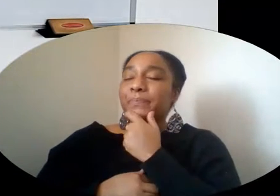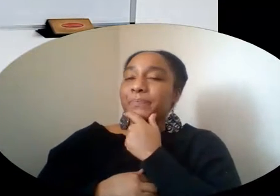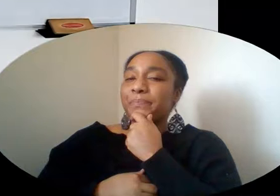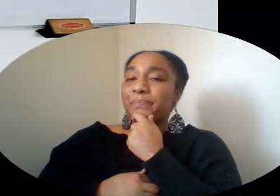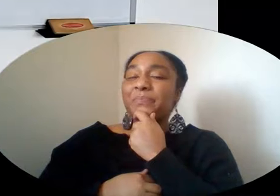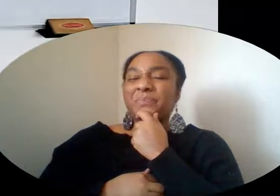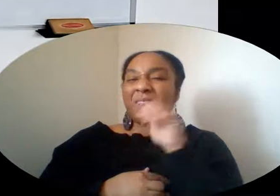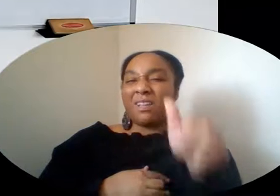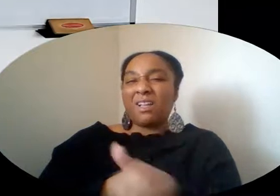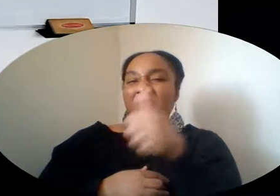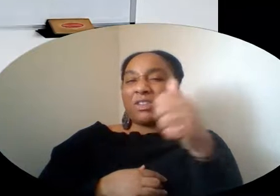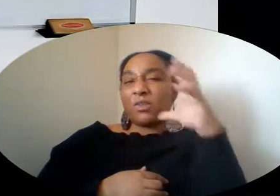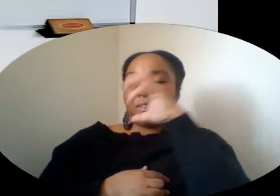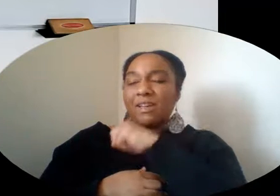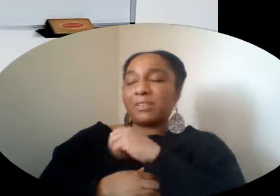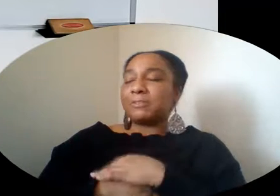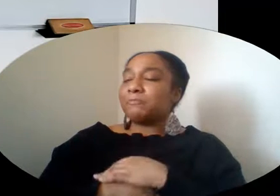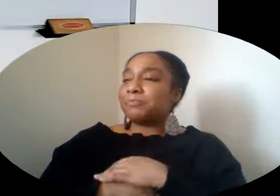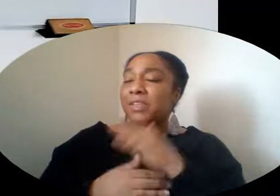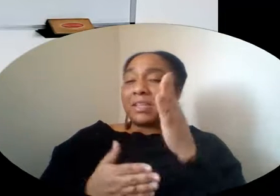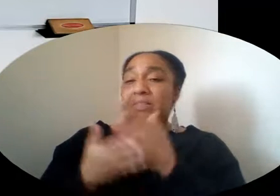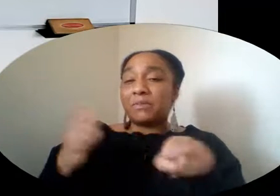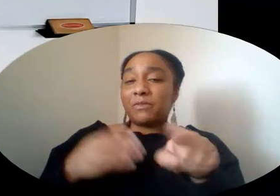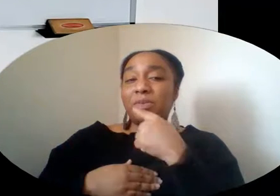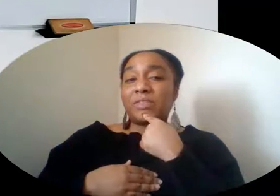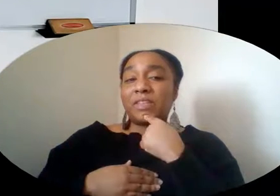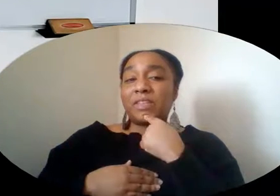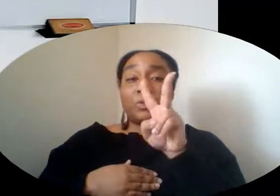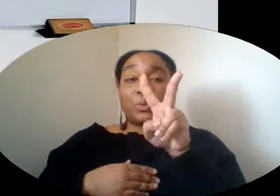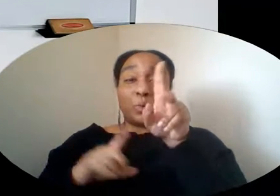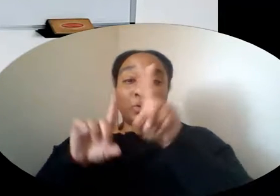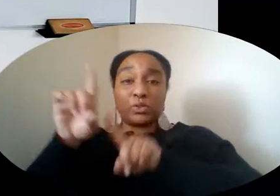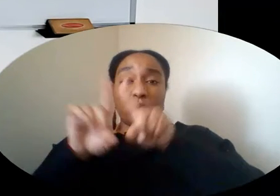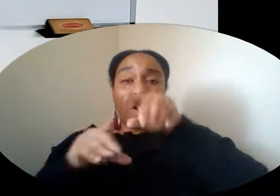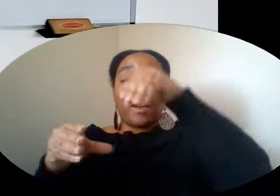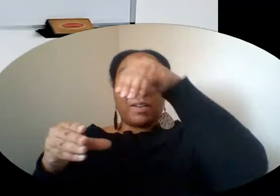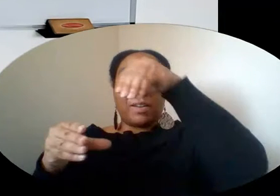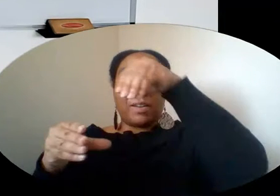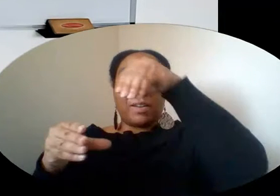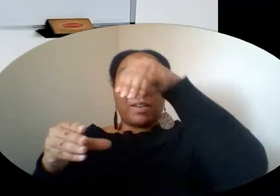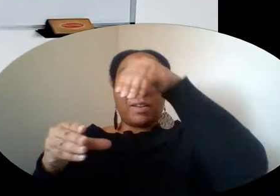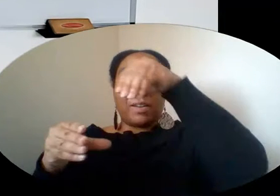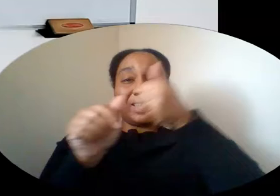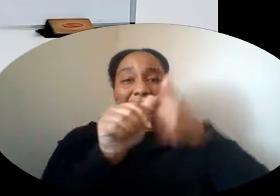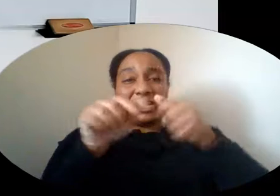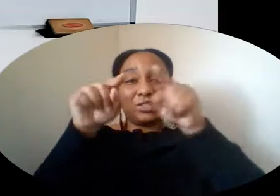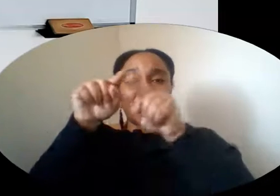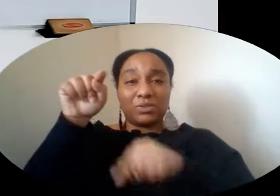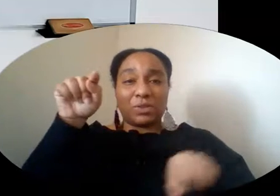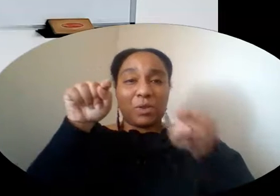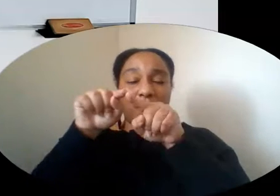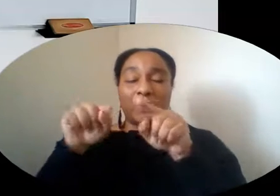Okay, I have to take another guess. I'm going to guess some of you said there are 2 stars in each circle. Let me